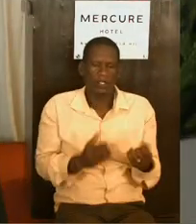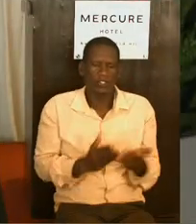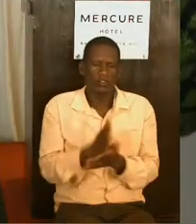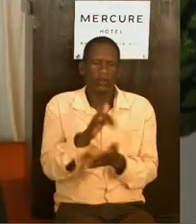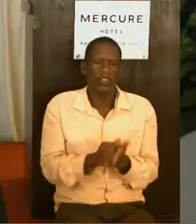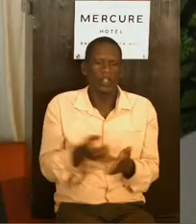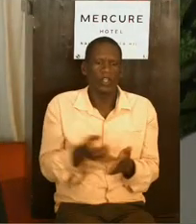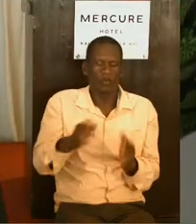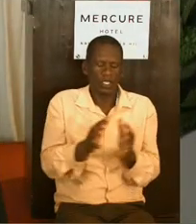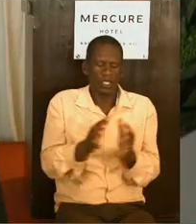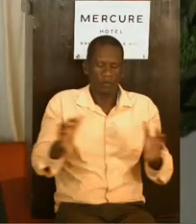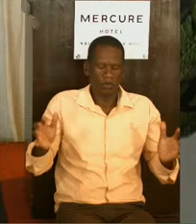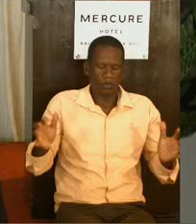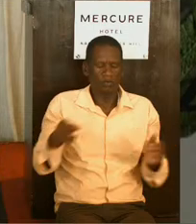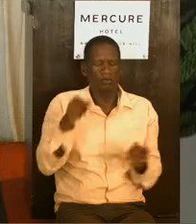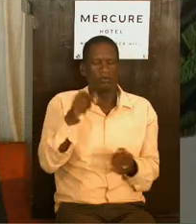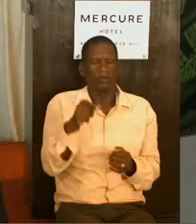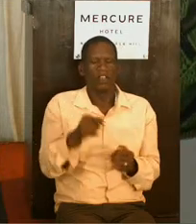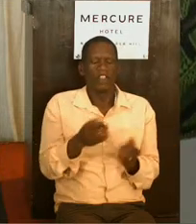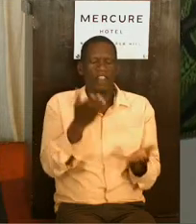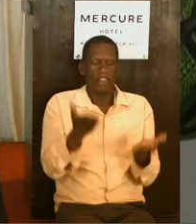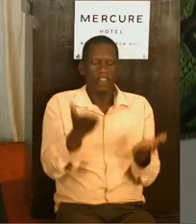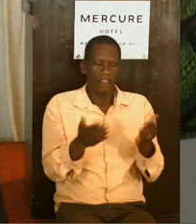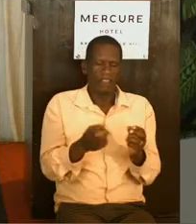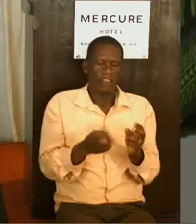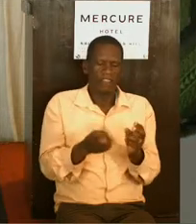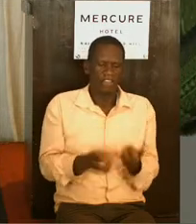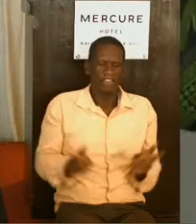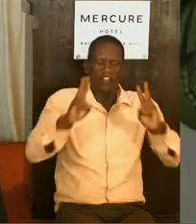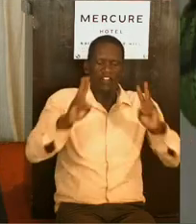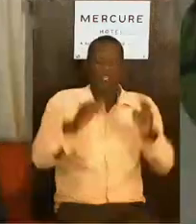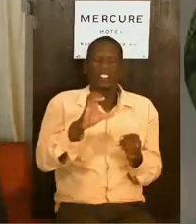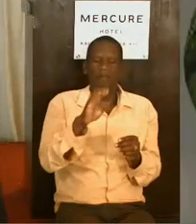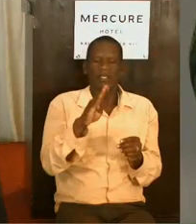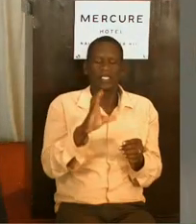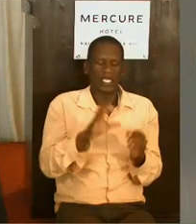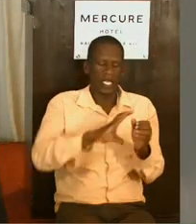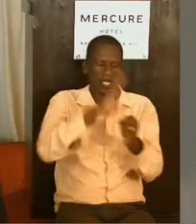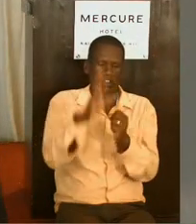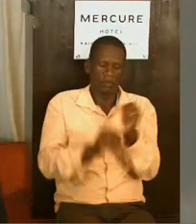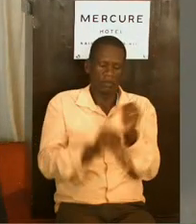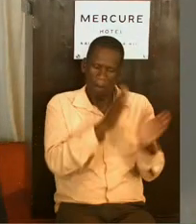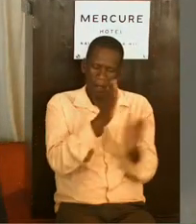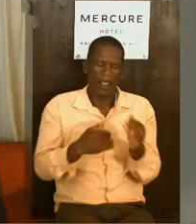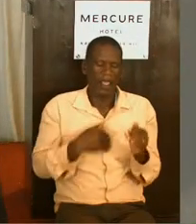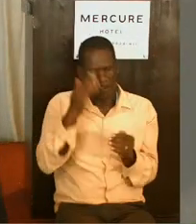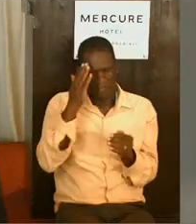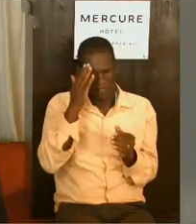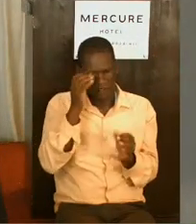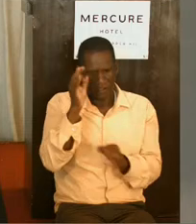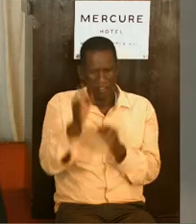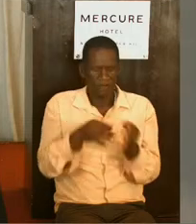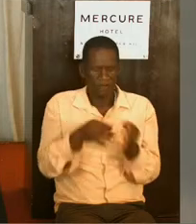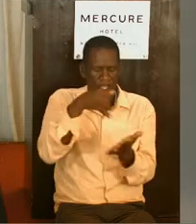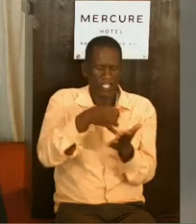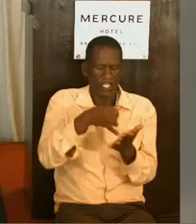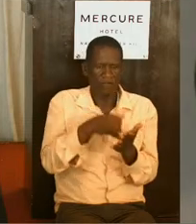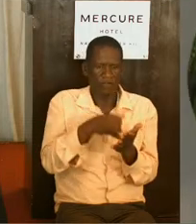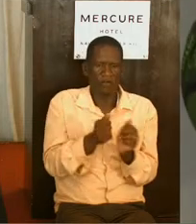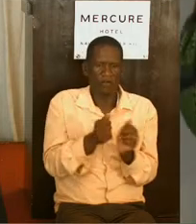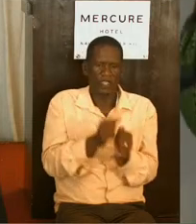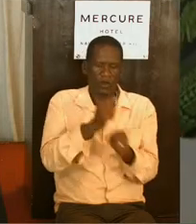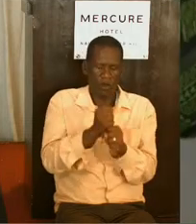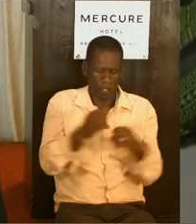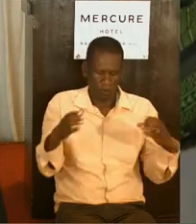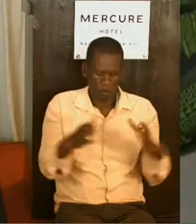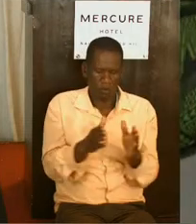we expand the values within the CBC curriculum design because because I think if you we can engage with the working